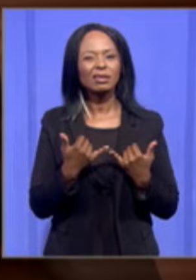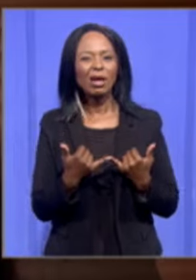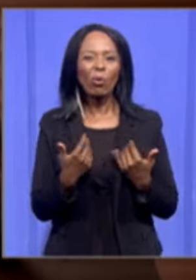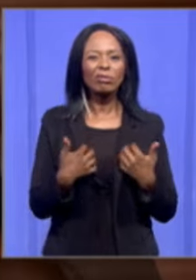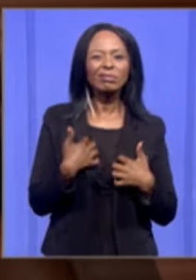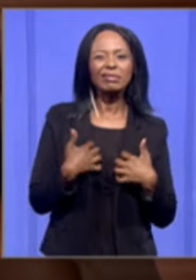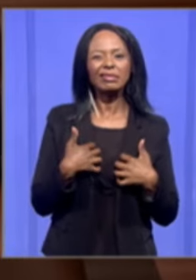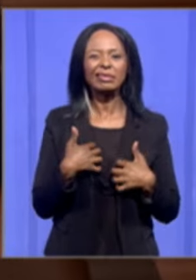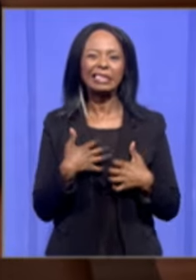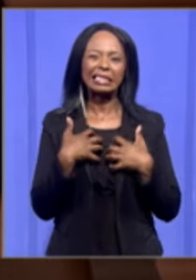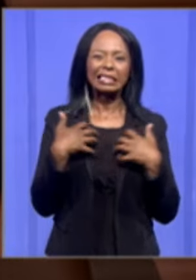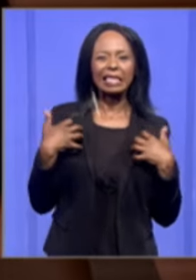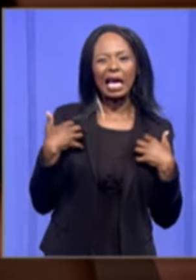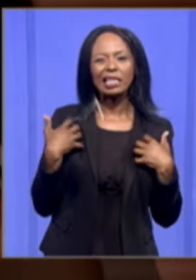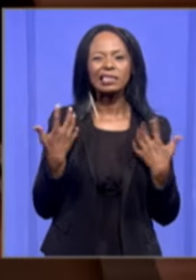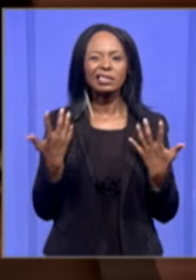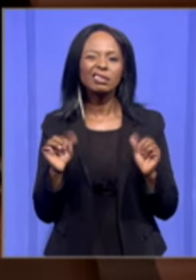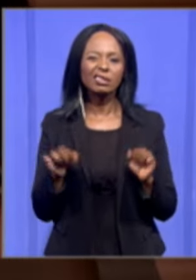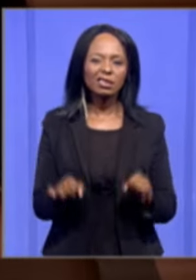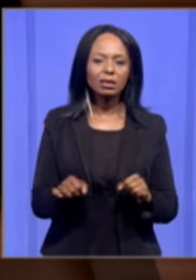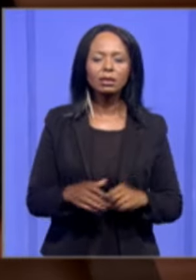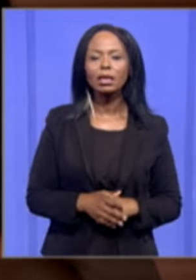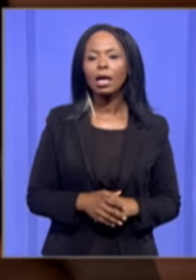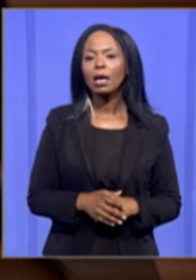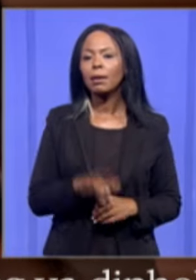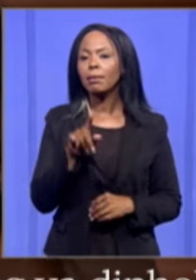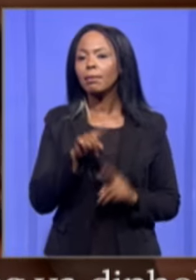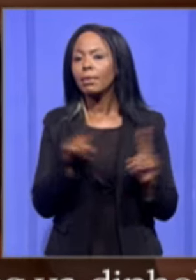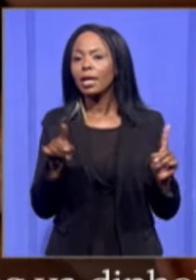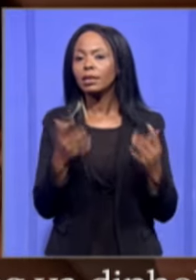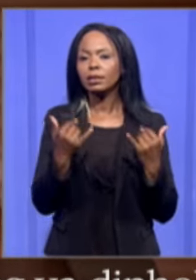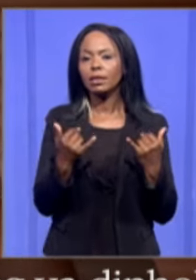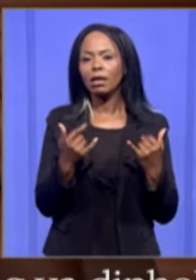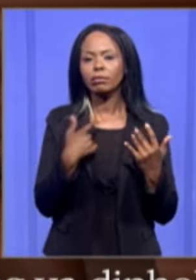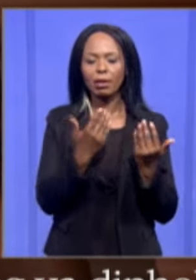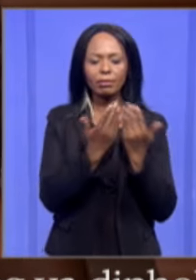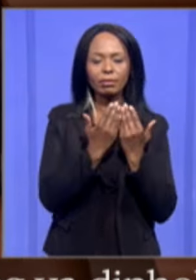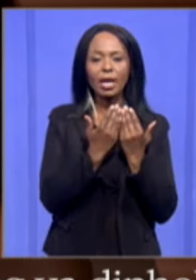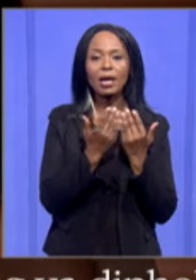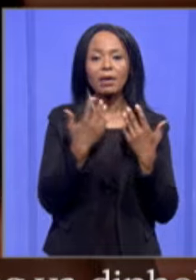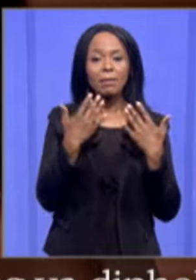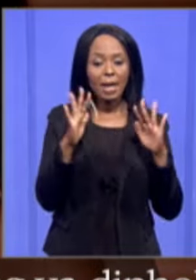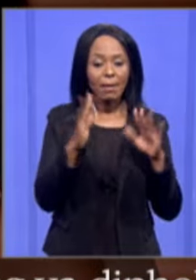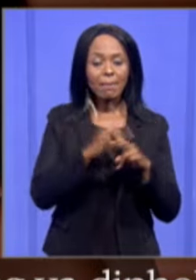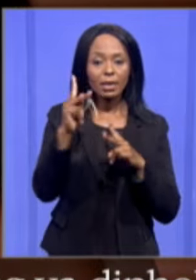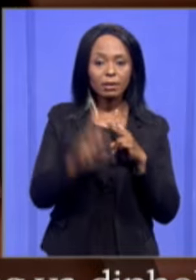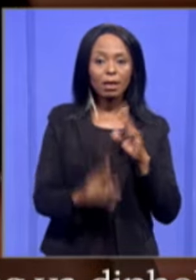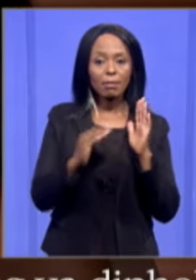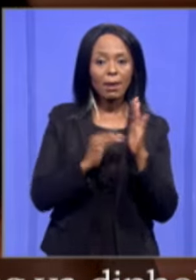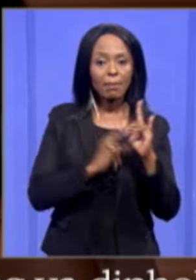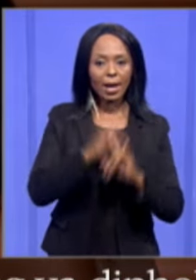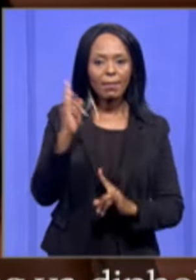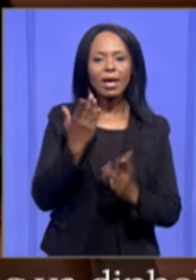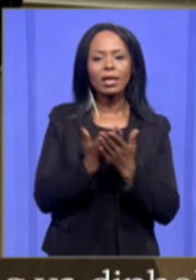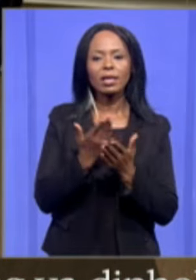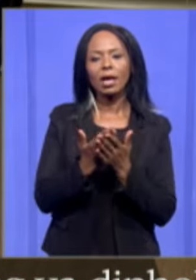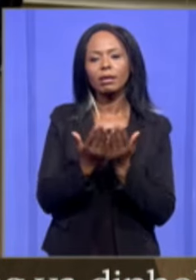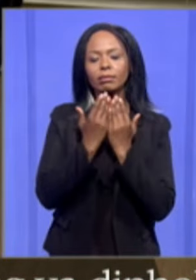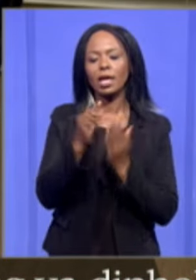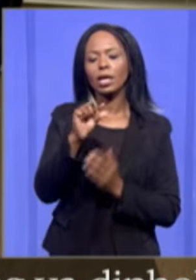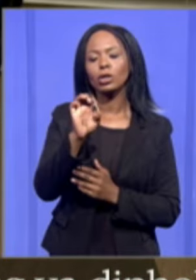bit stressed. And if I get my results, I want to study geology, the study of rocks. I find it very